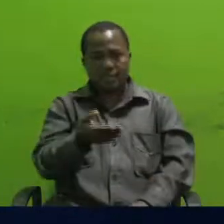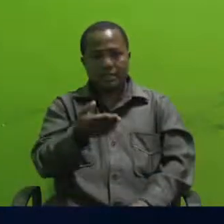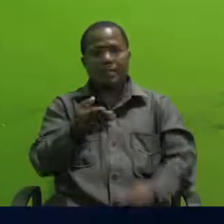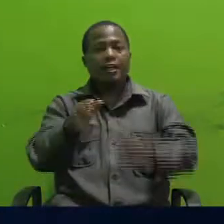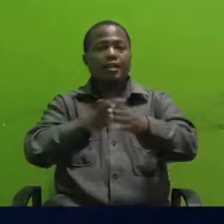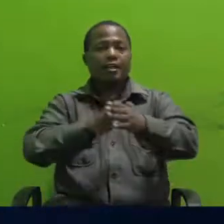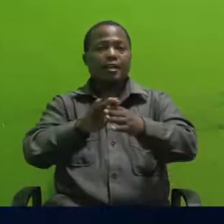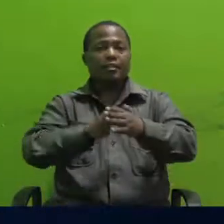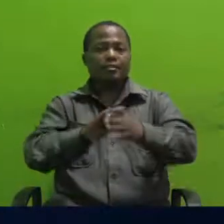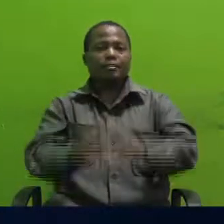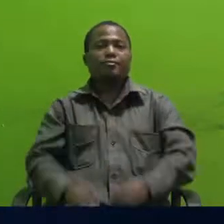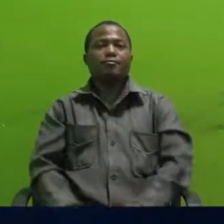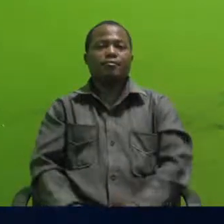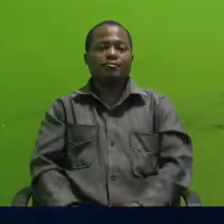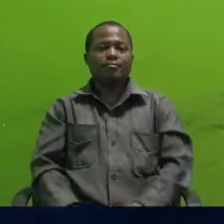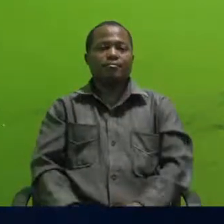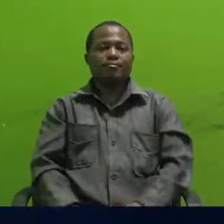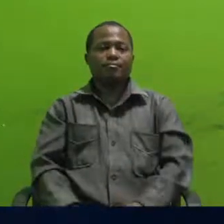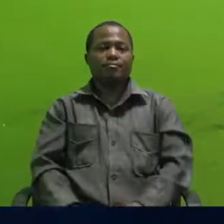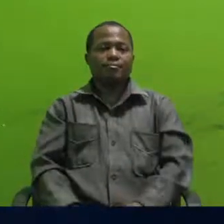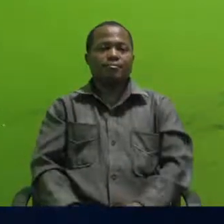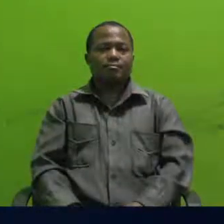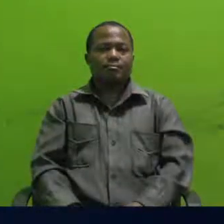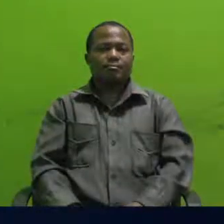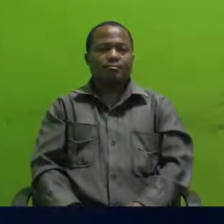trigonometric ratios.